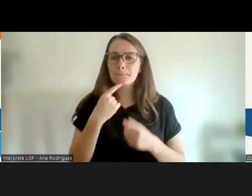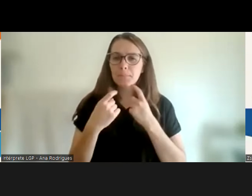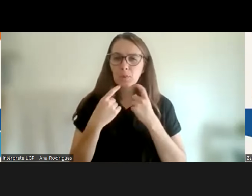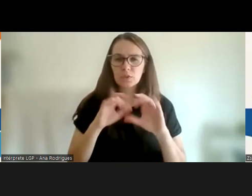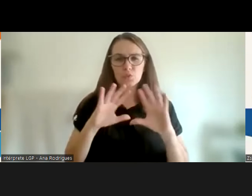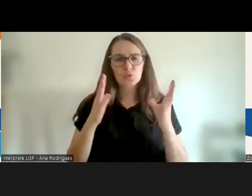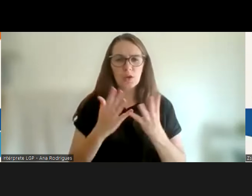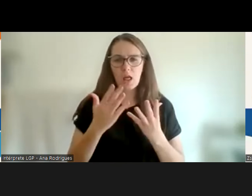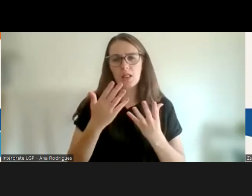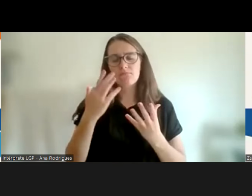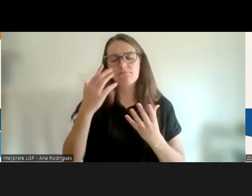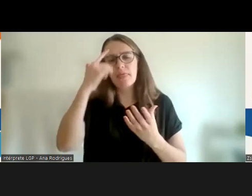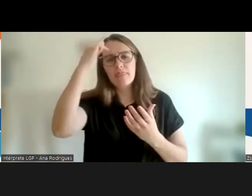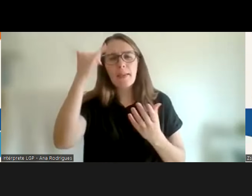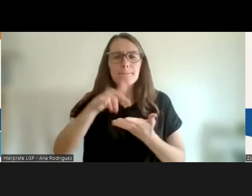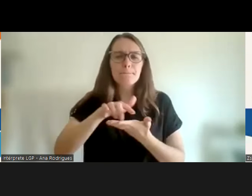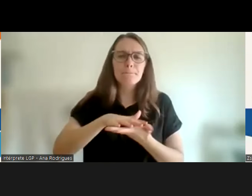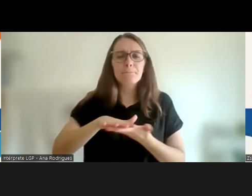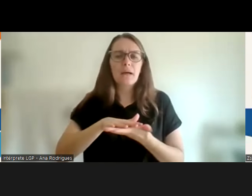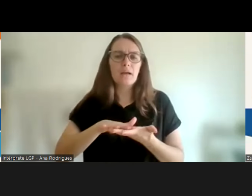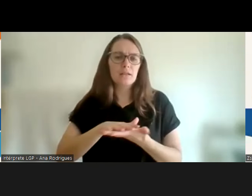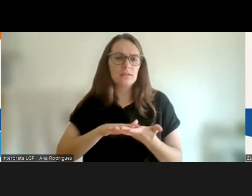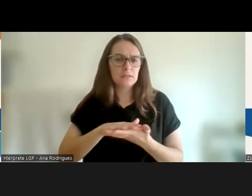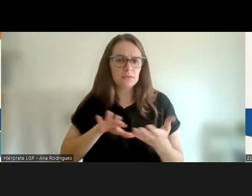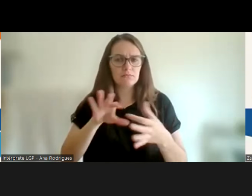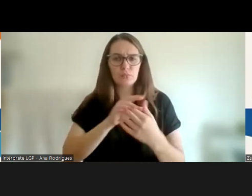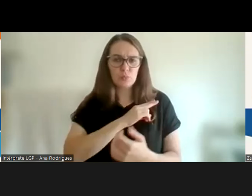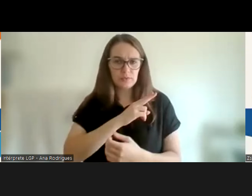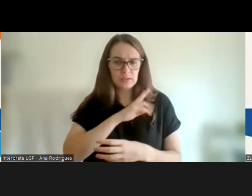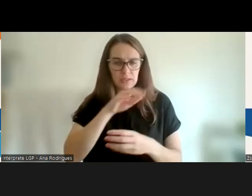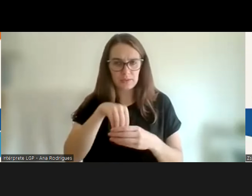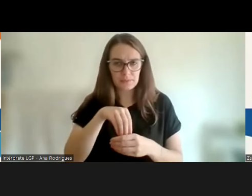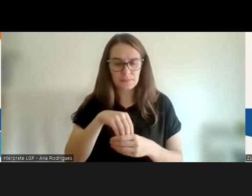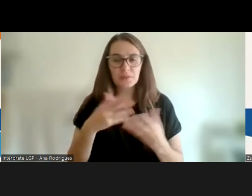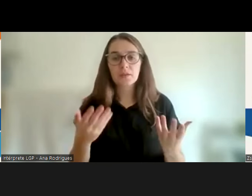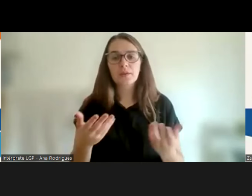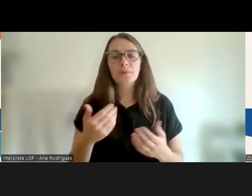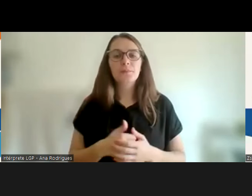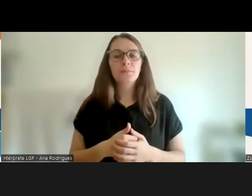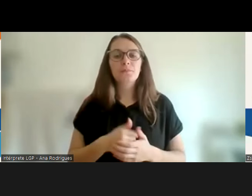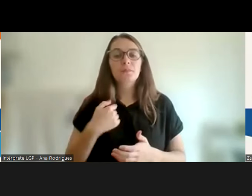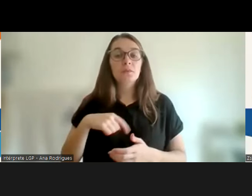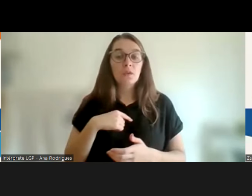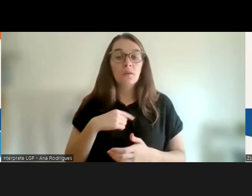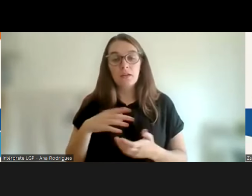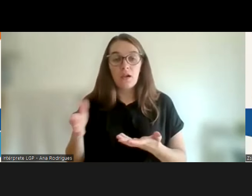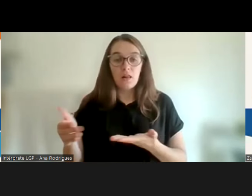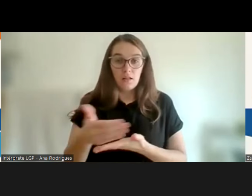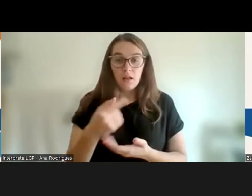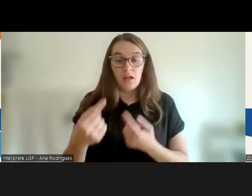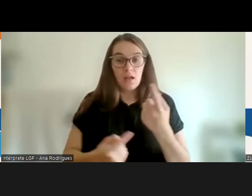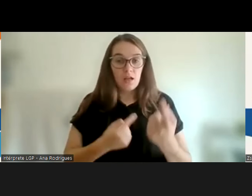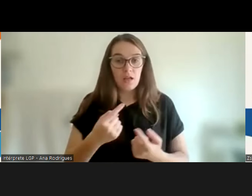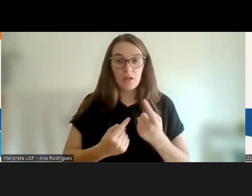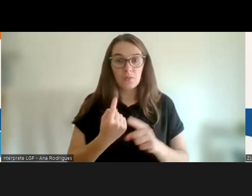general public's idea, meaning the students of the 5 Igloo universities, and we managed to collect quite a lot of